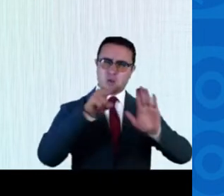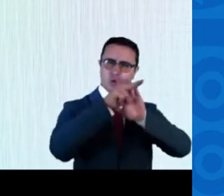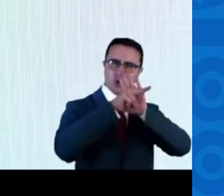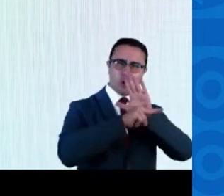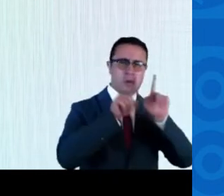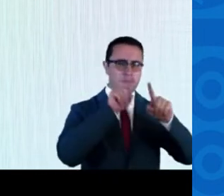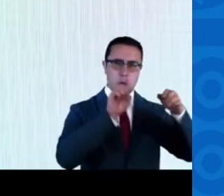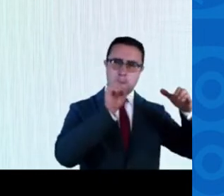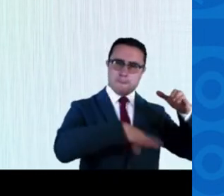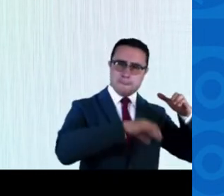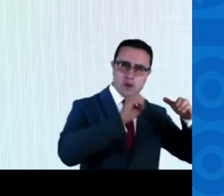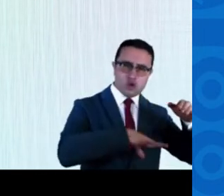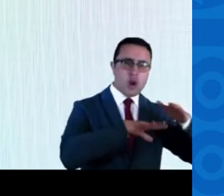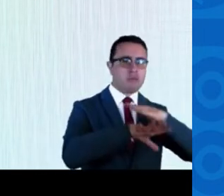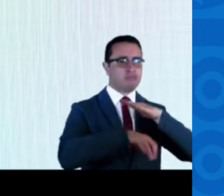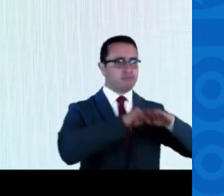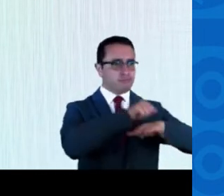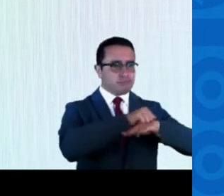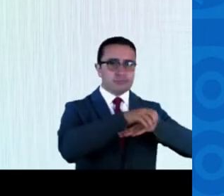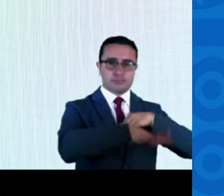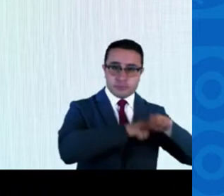has been achieved.